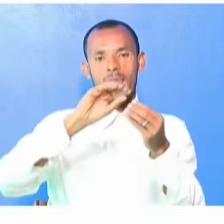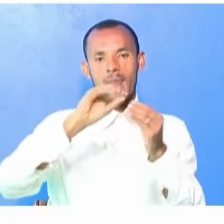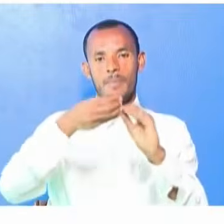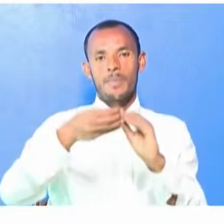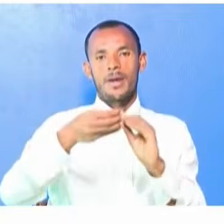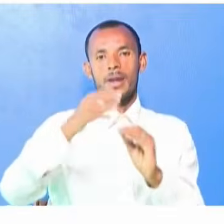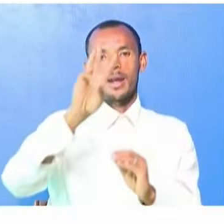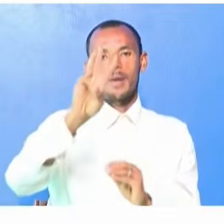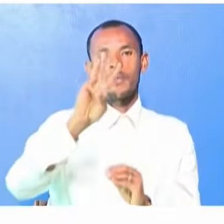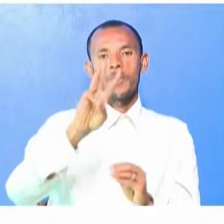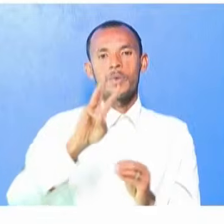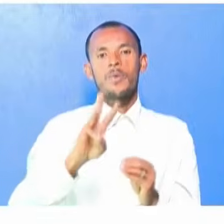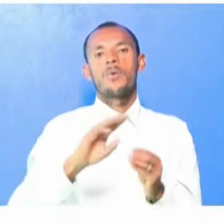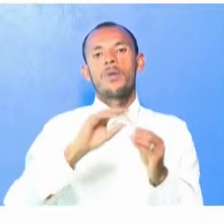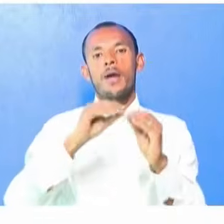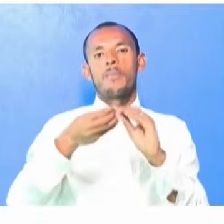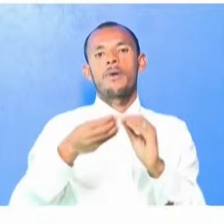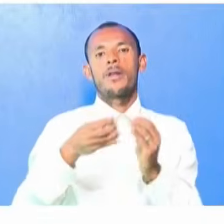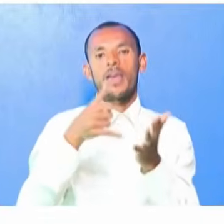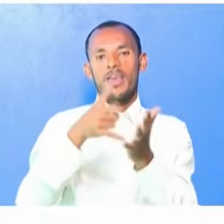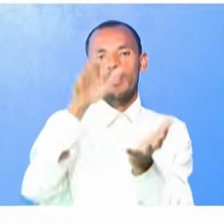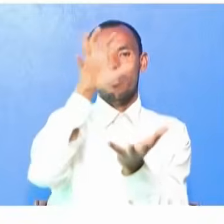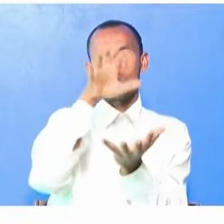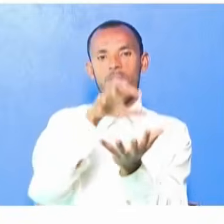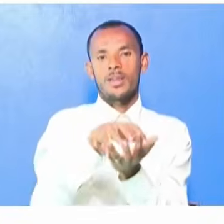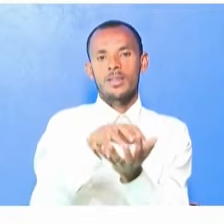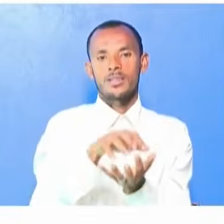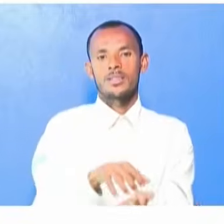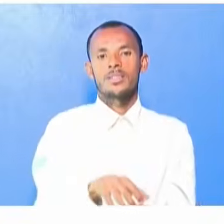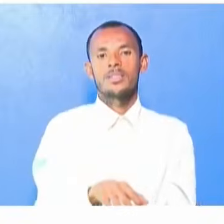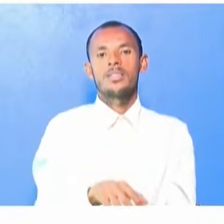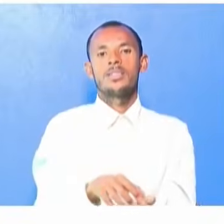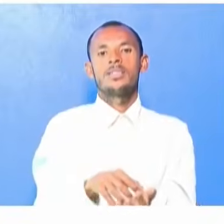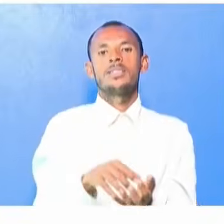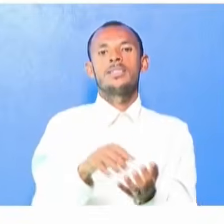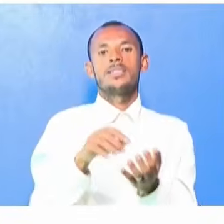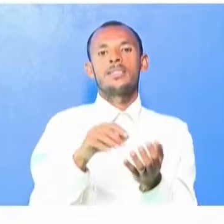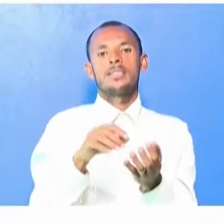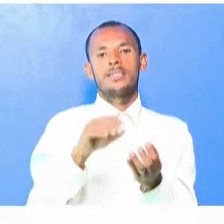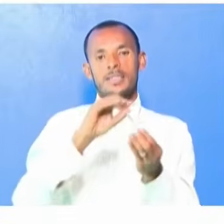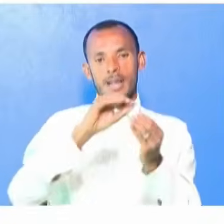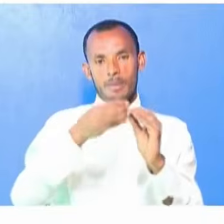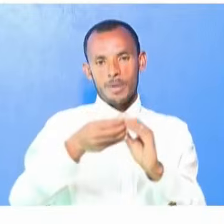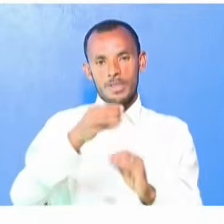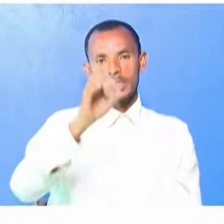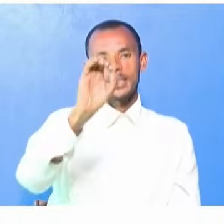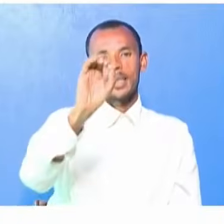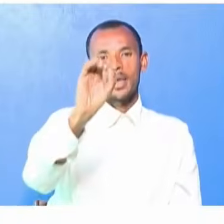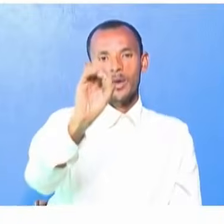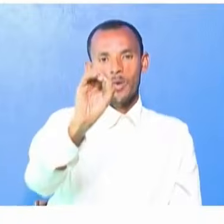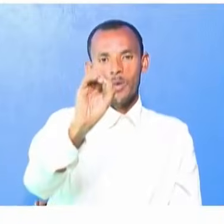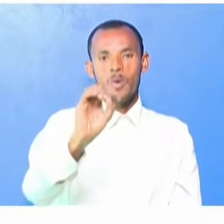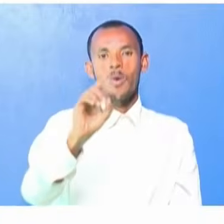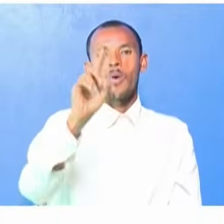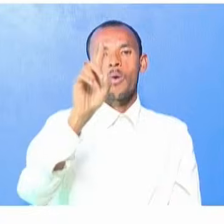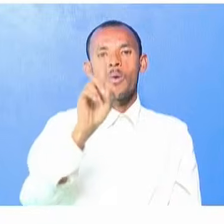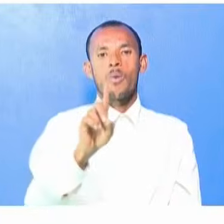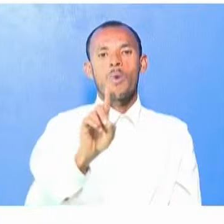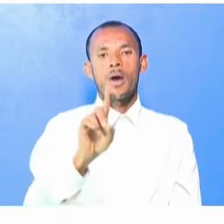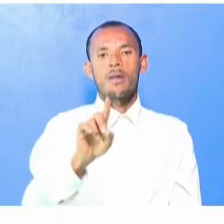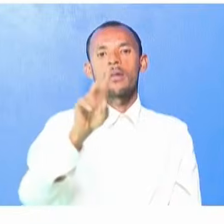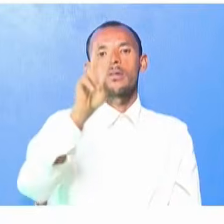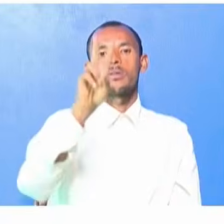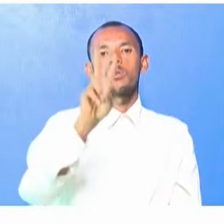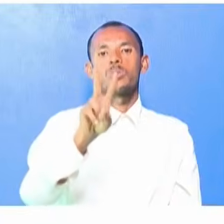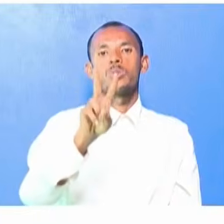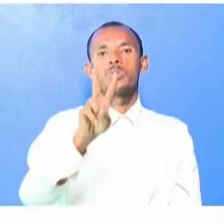W, and it contains the numbers 0, 1,